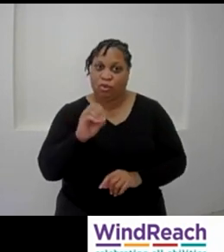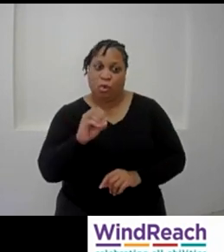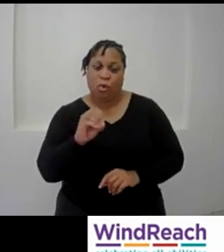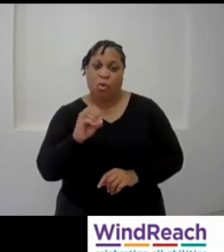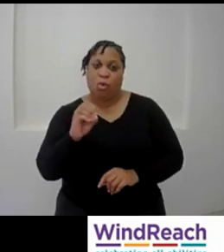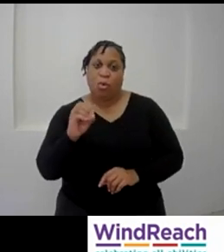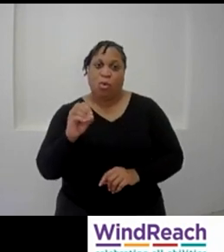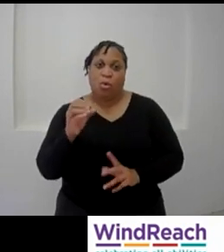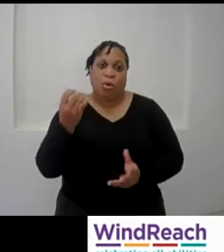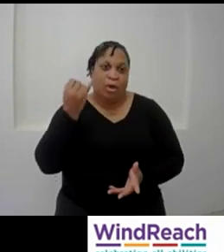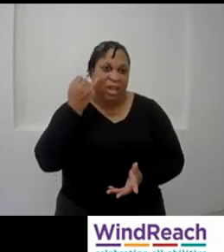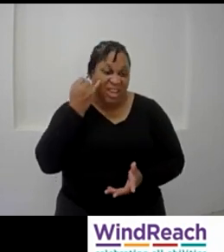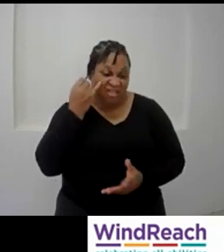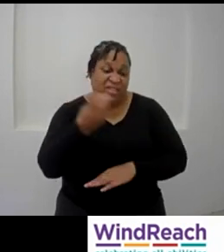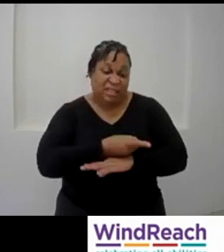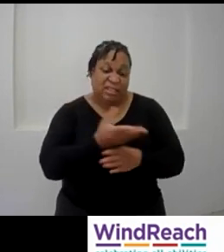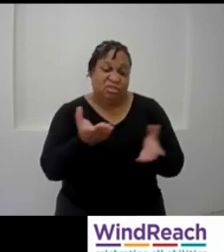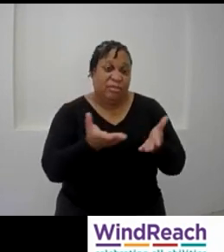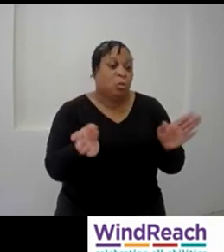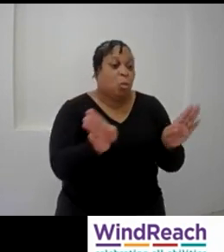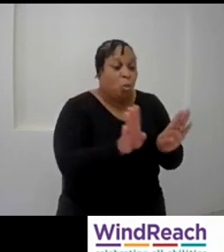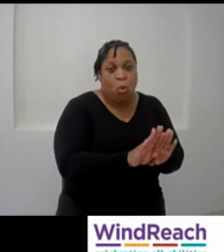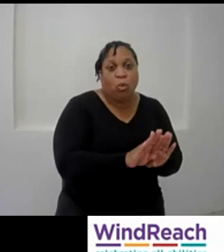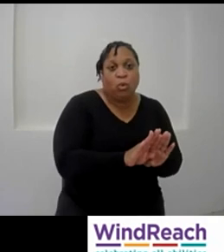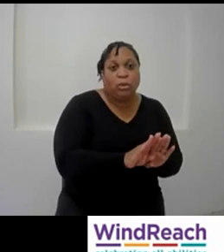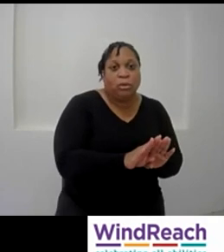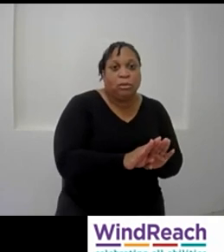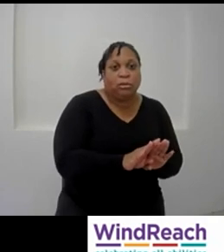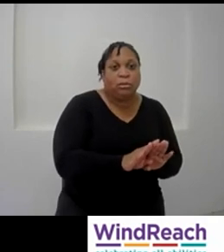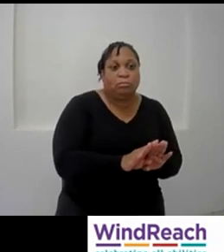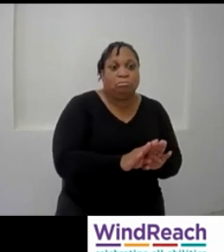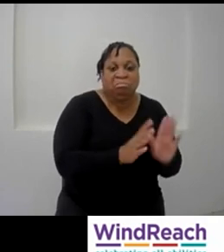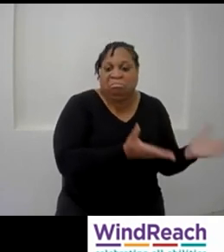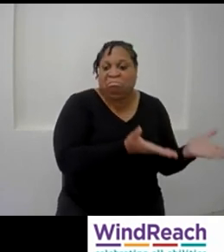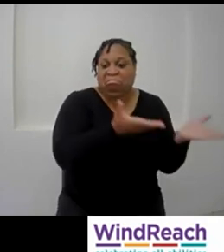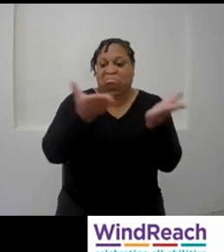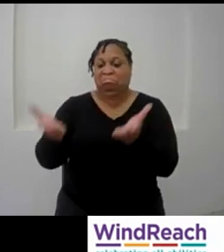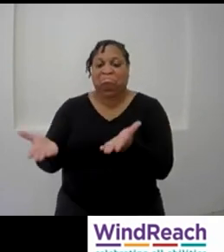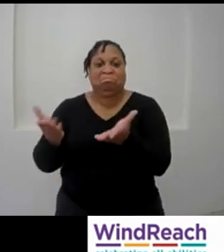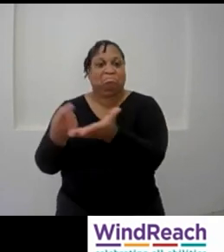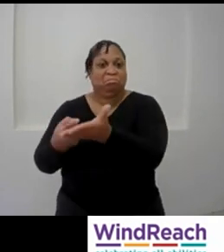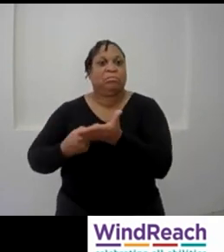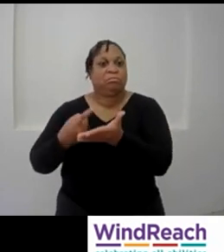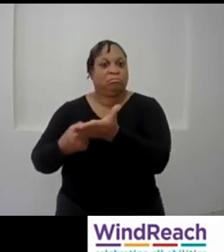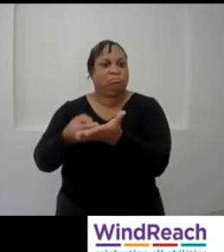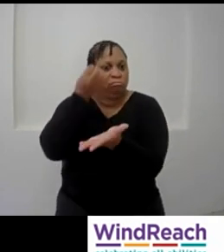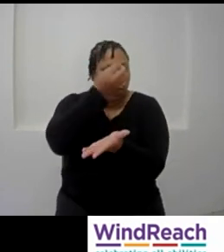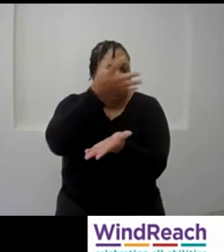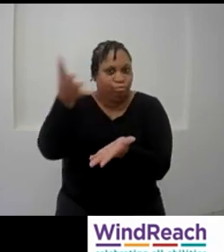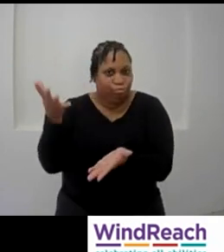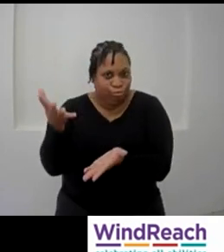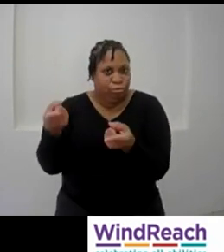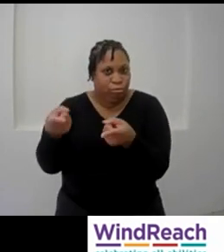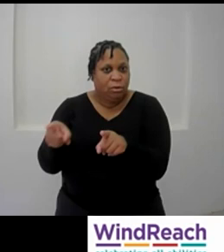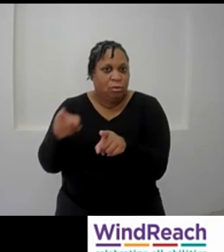day service was being closed, it would be brought to the partnership board to inform people what was going on, why